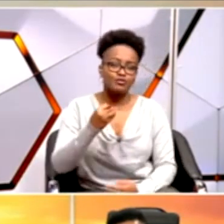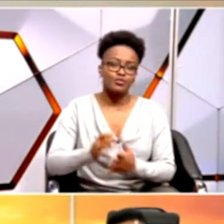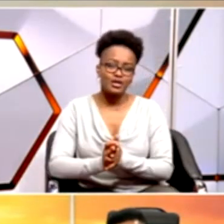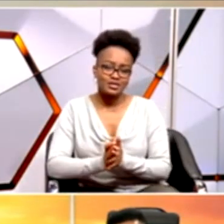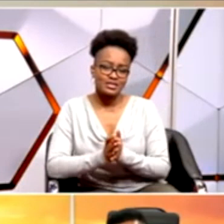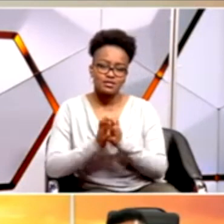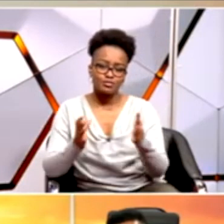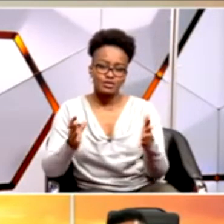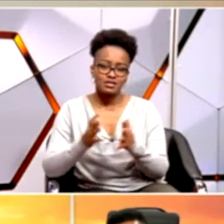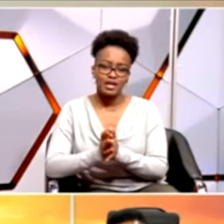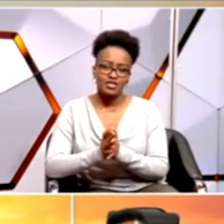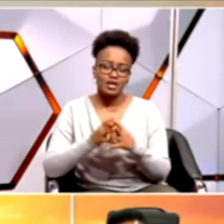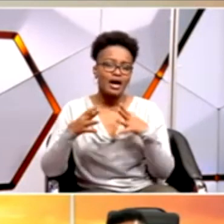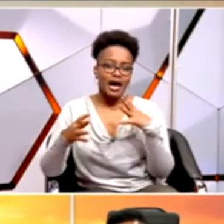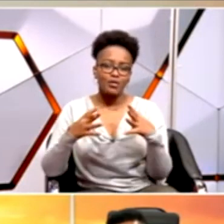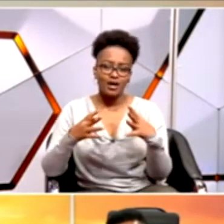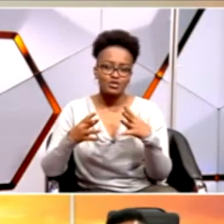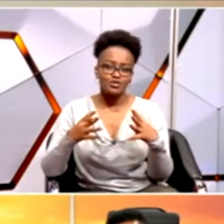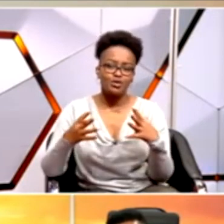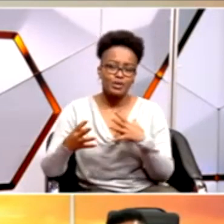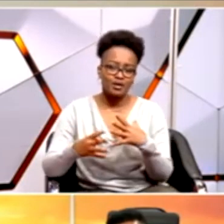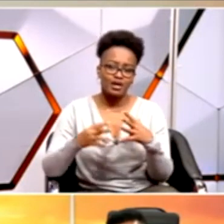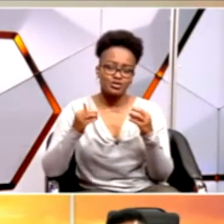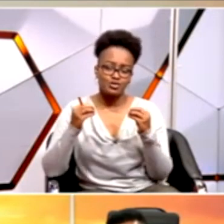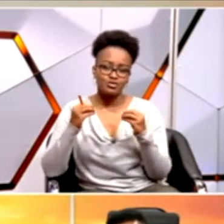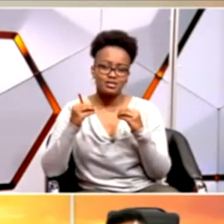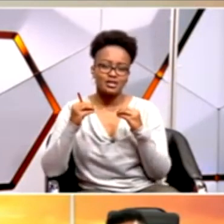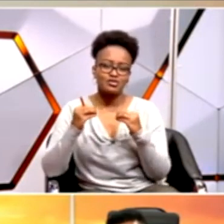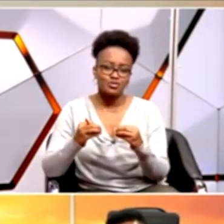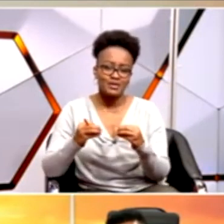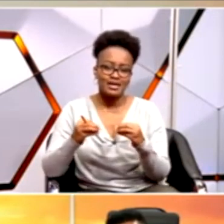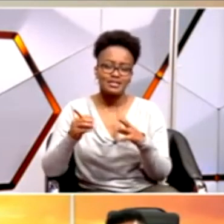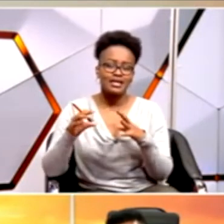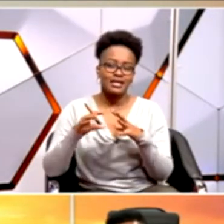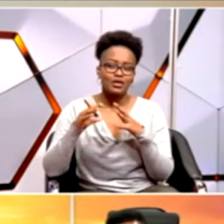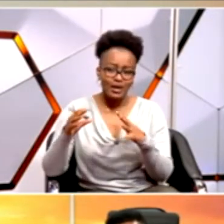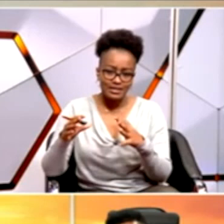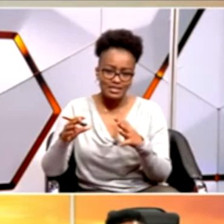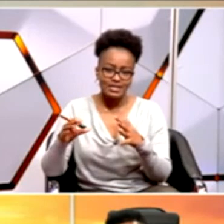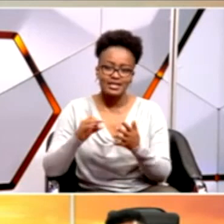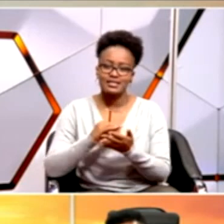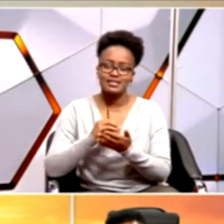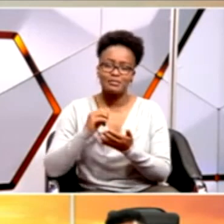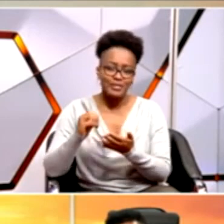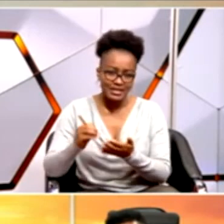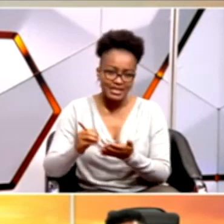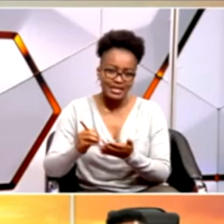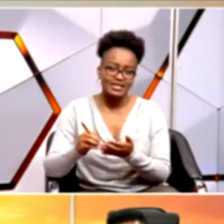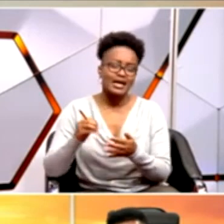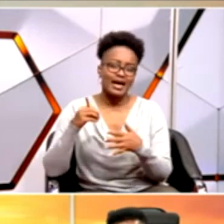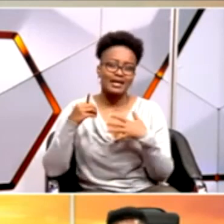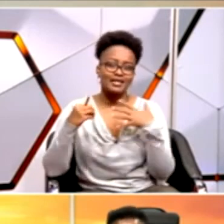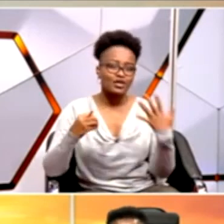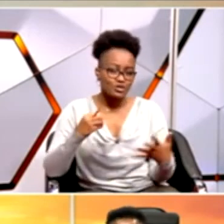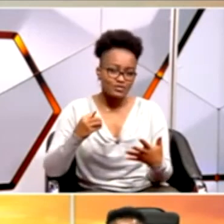inclusivity. From where you sit as the project manager, how are you going about to just ensure that equality is